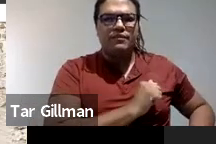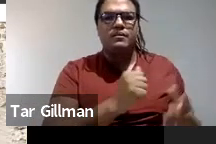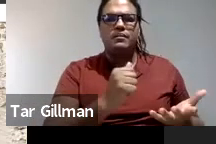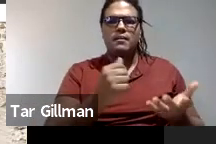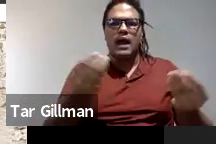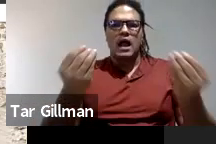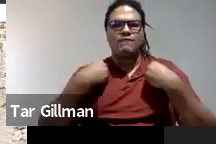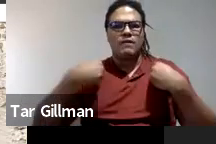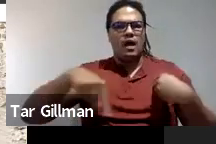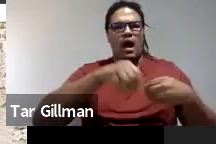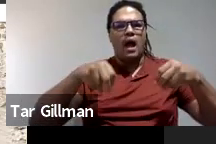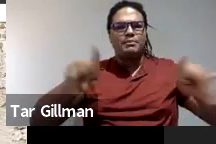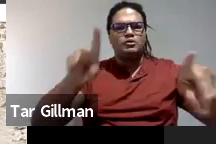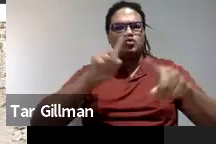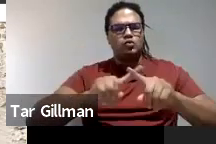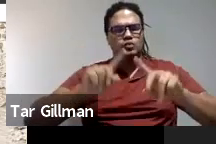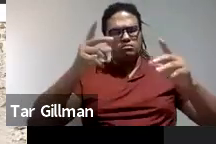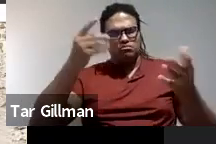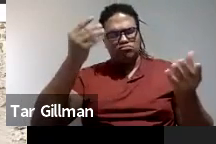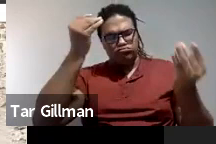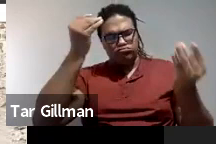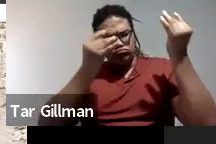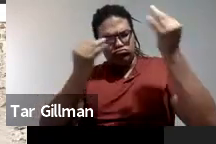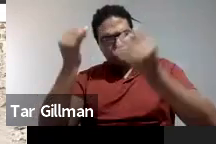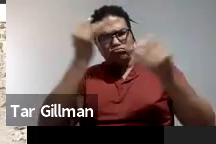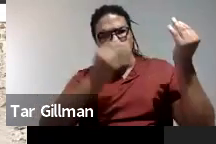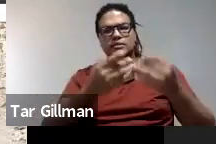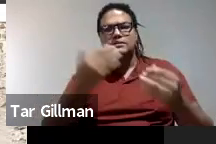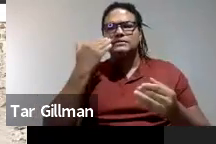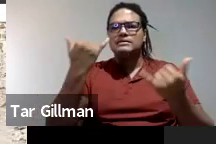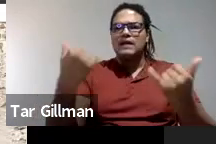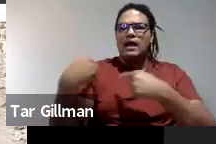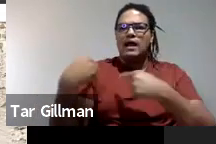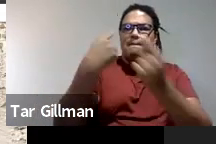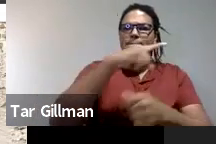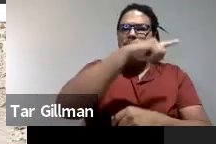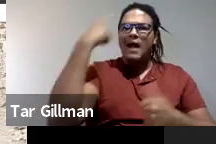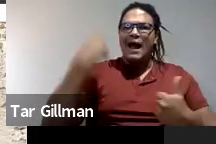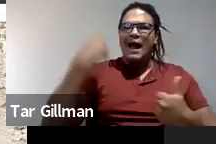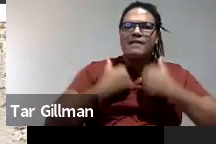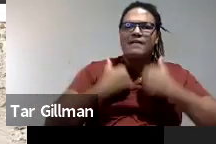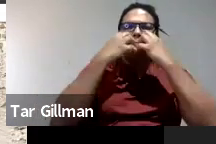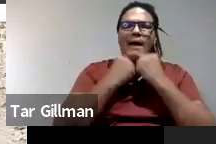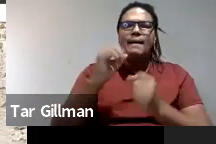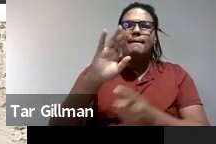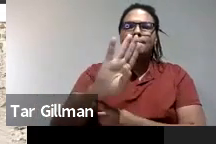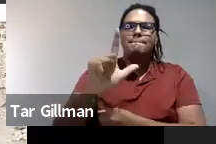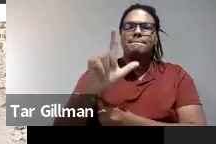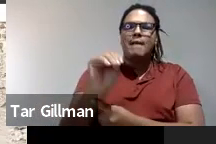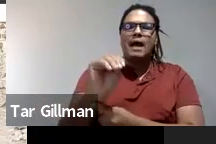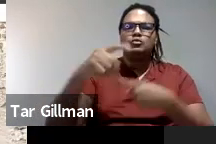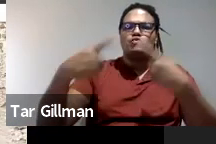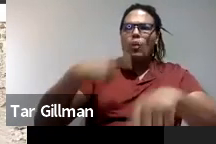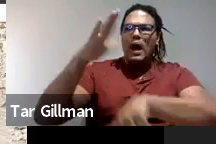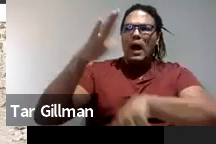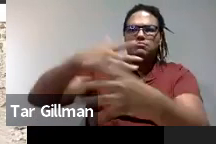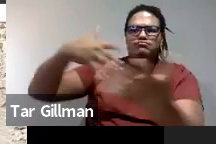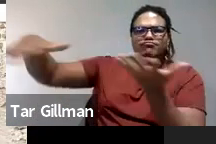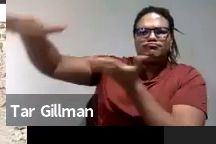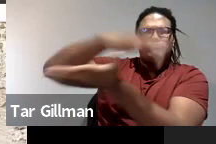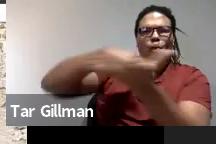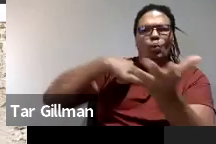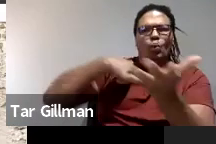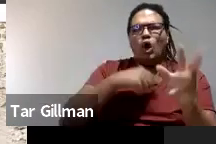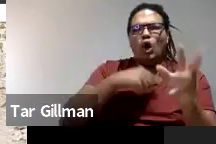stop and we had to reevaluate ourselves. This actually gave us an opportunity to really think about what we were